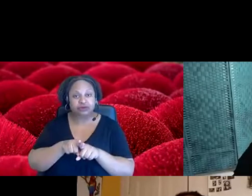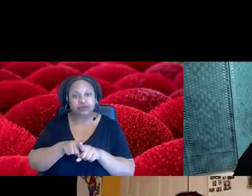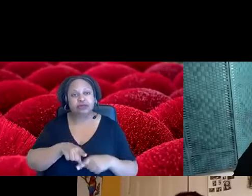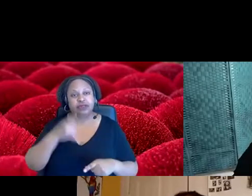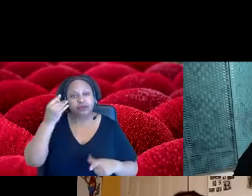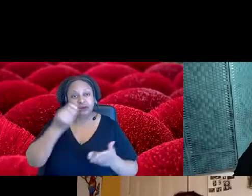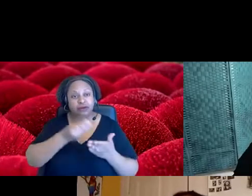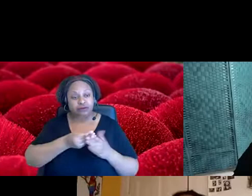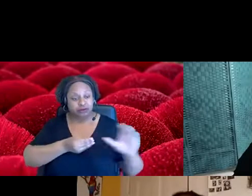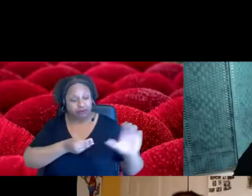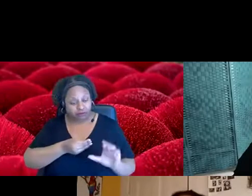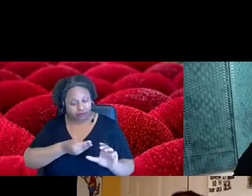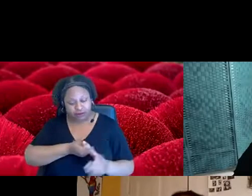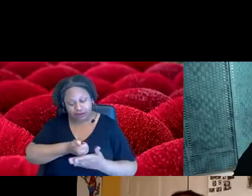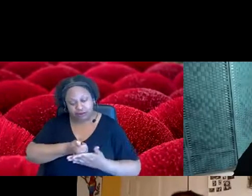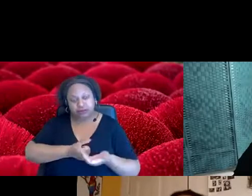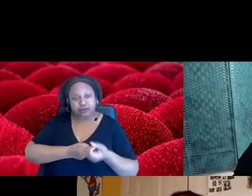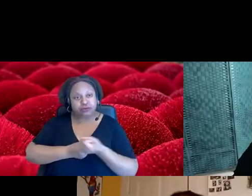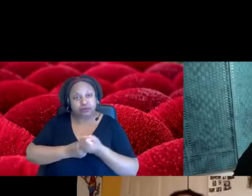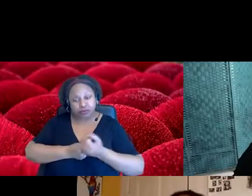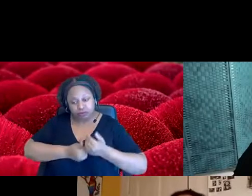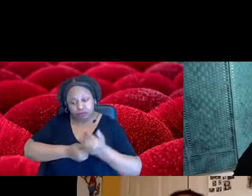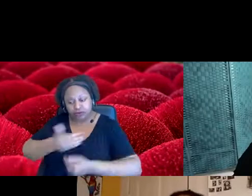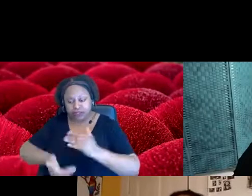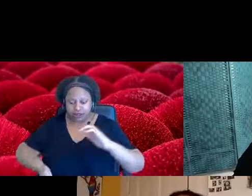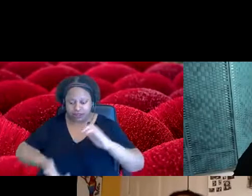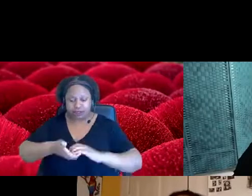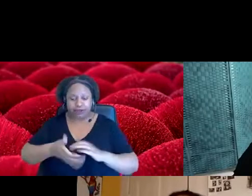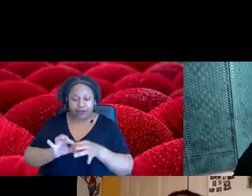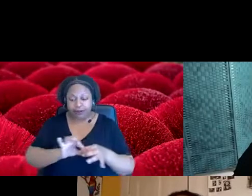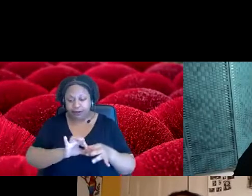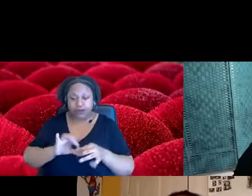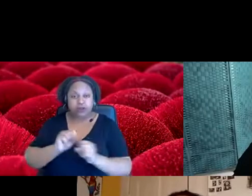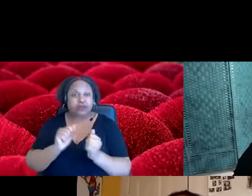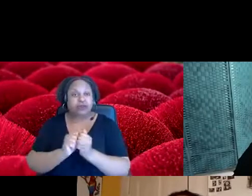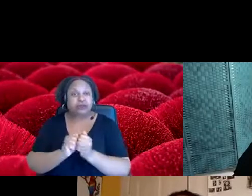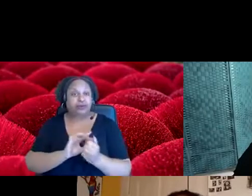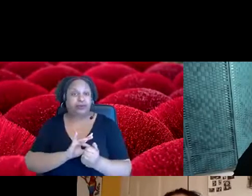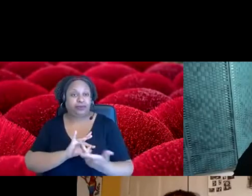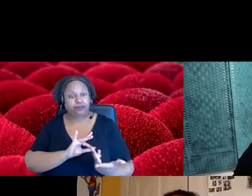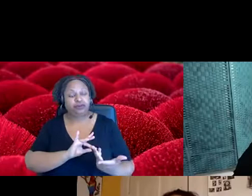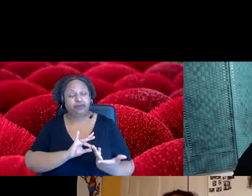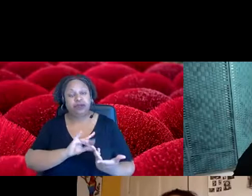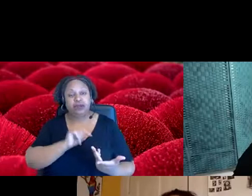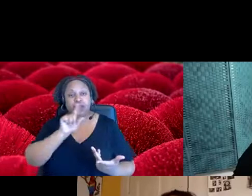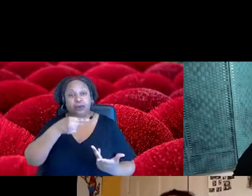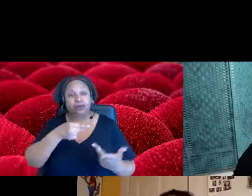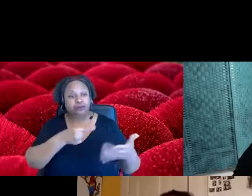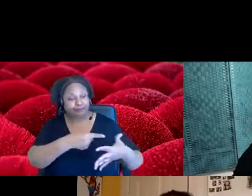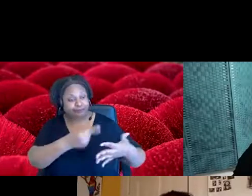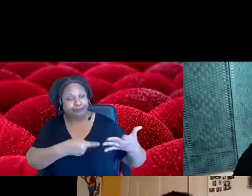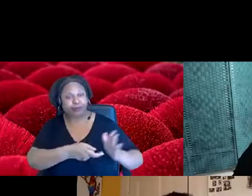support processes of collaboration. So it's not just a box that you tick off, but it is an